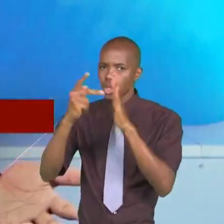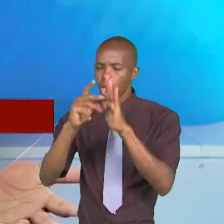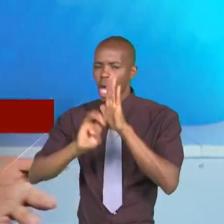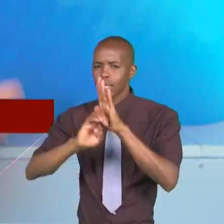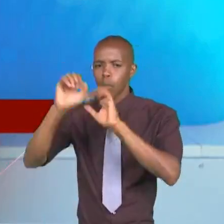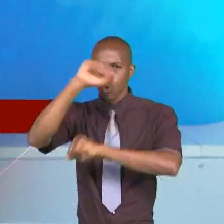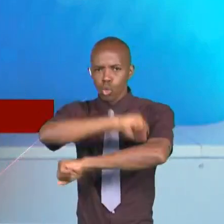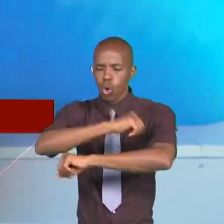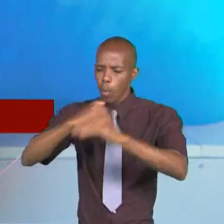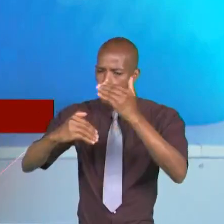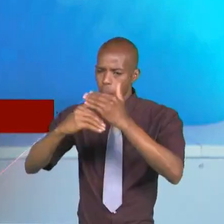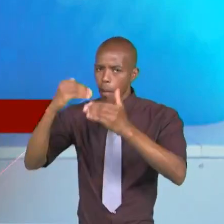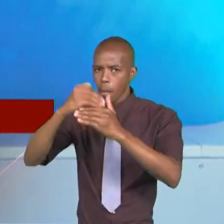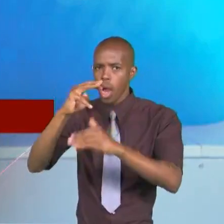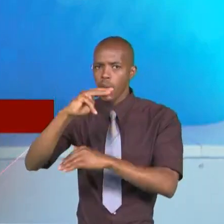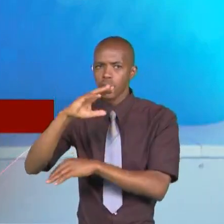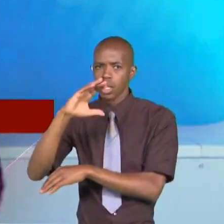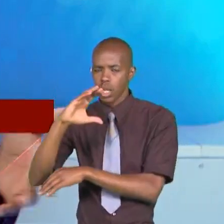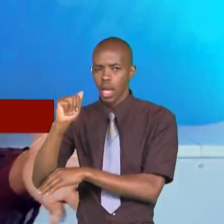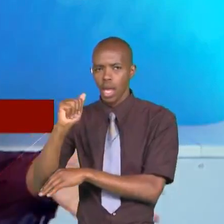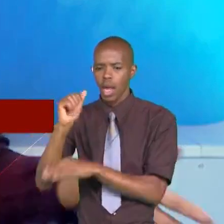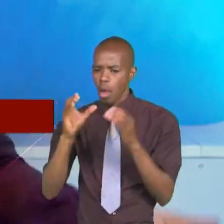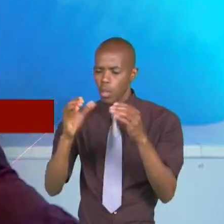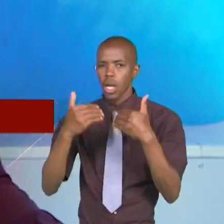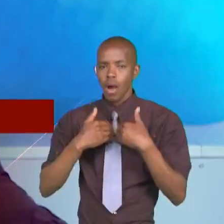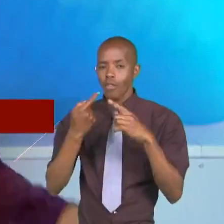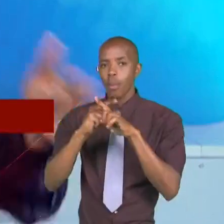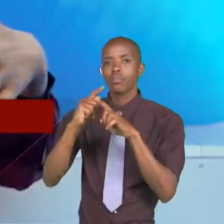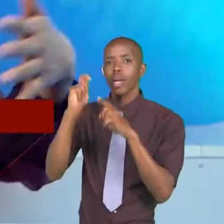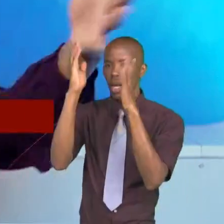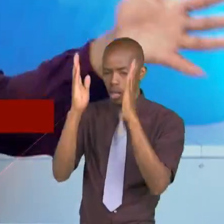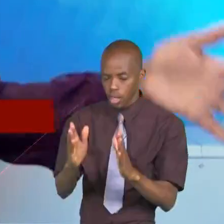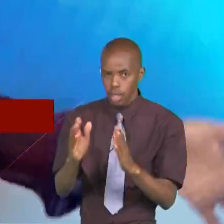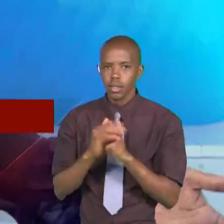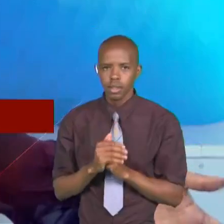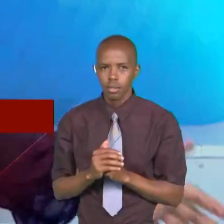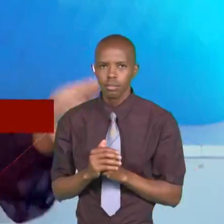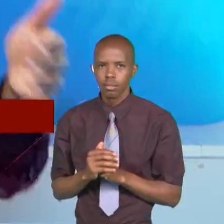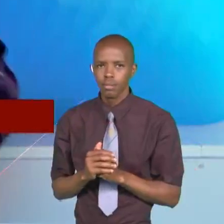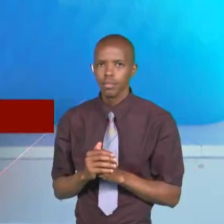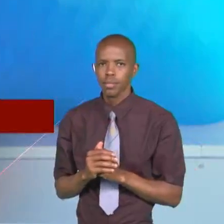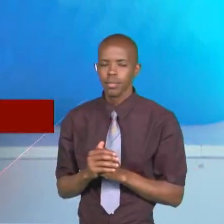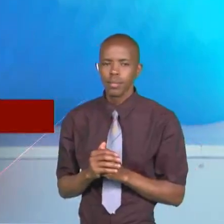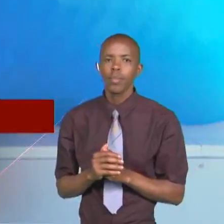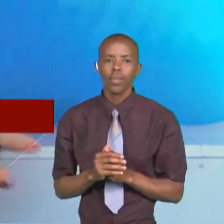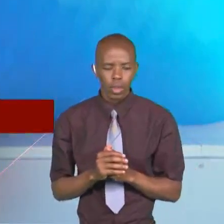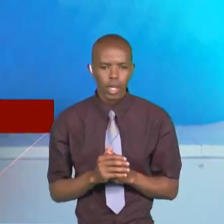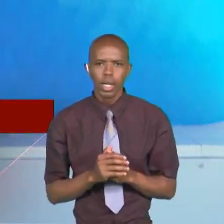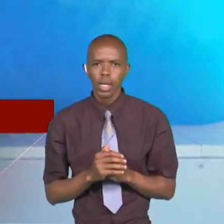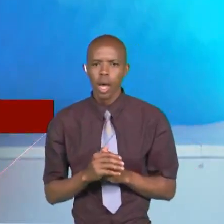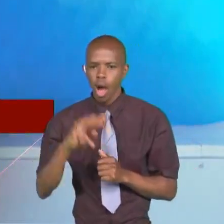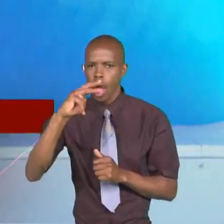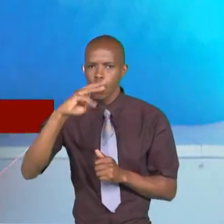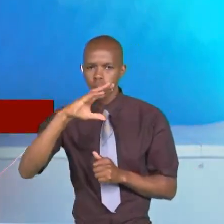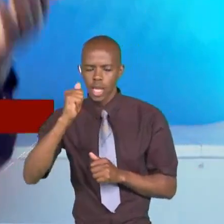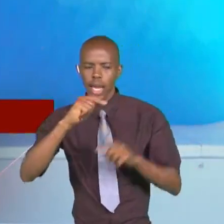built, you know. So at the end of the day, an MCA is facing pressure from the people that they represent, and then now they have to rely on governors